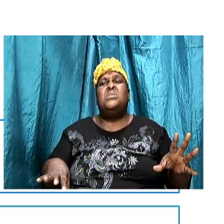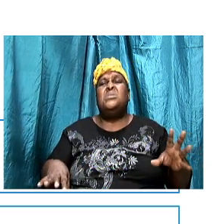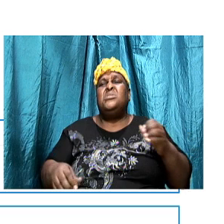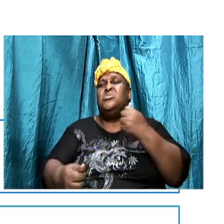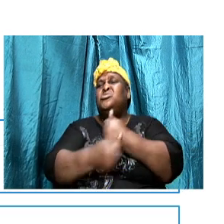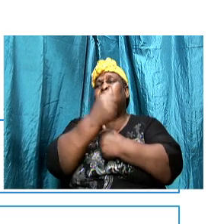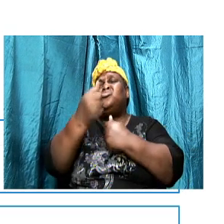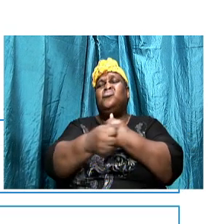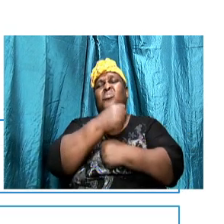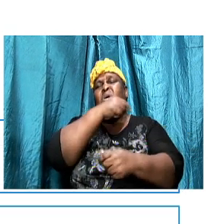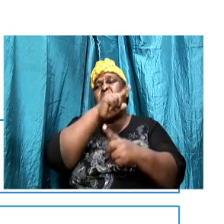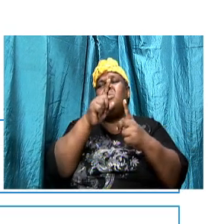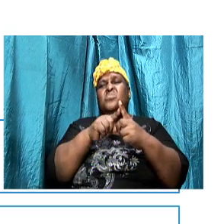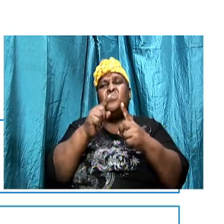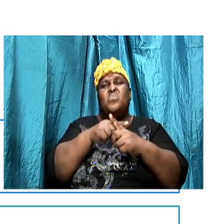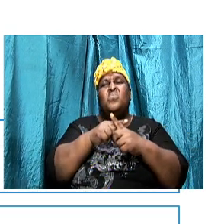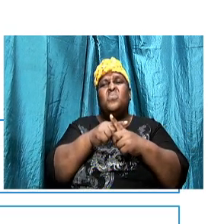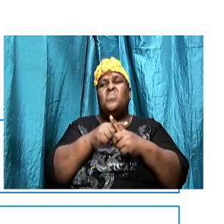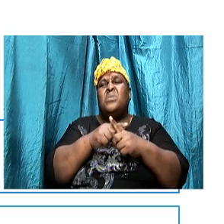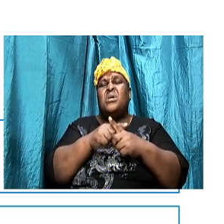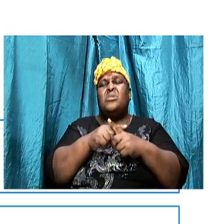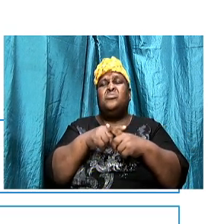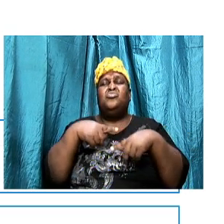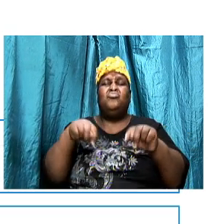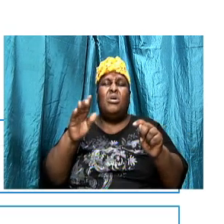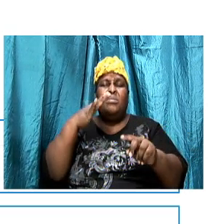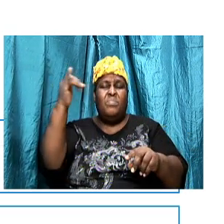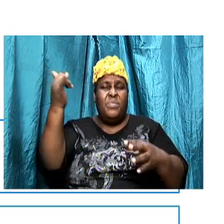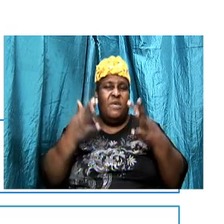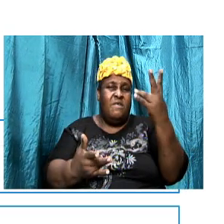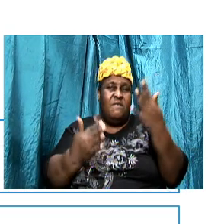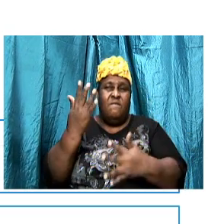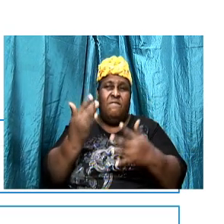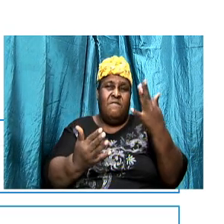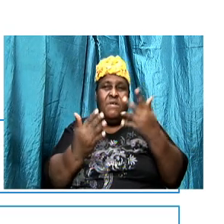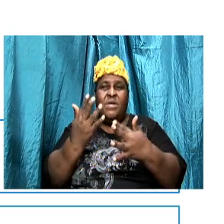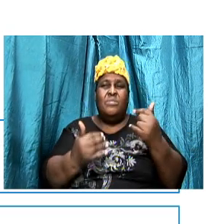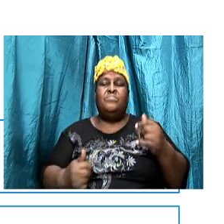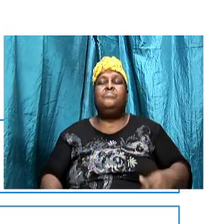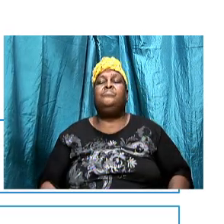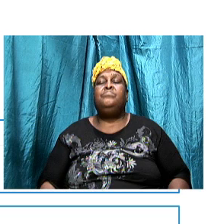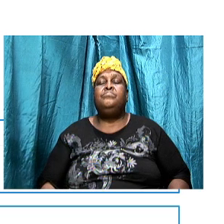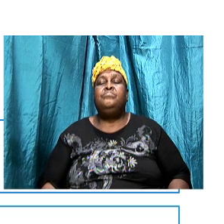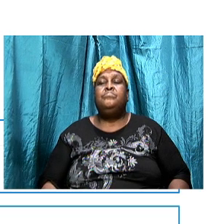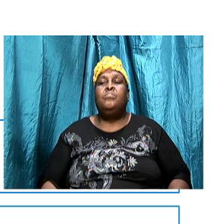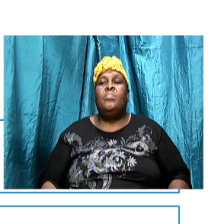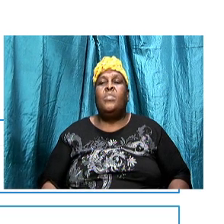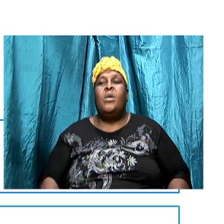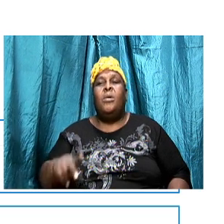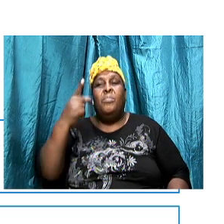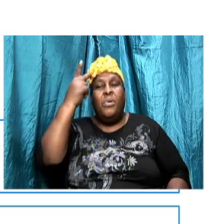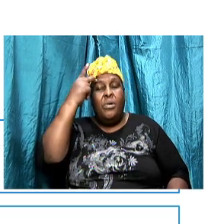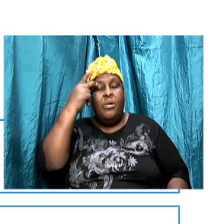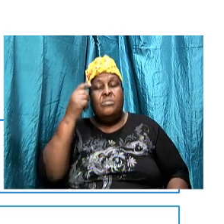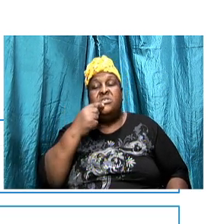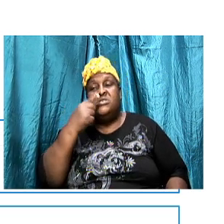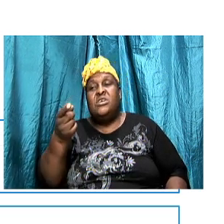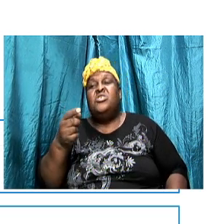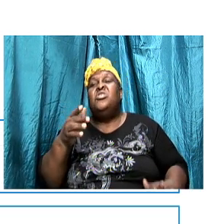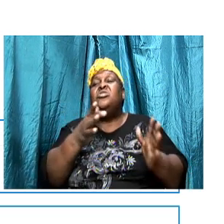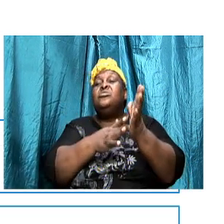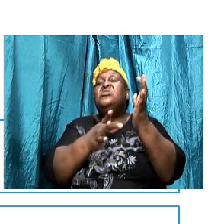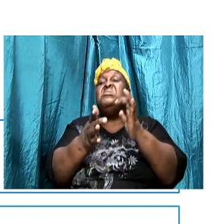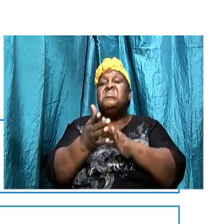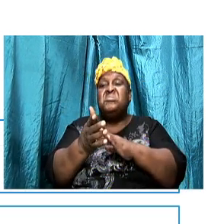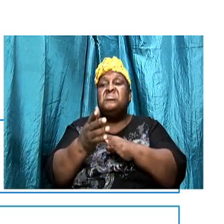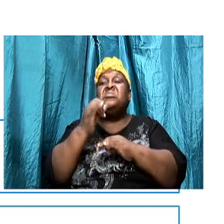are tried by fire. So Paul was saying, you know, Jesus is the foundation, and